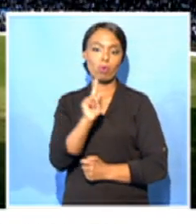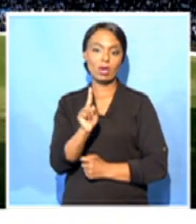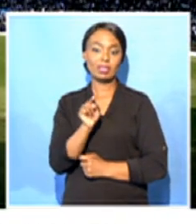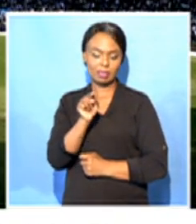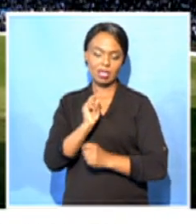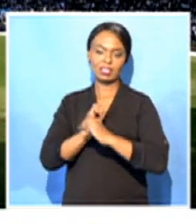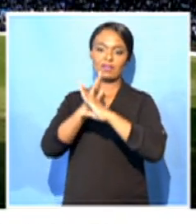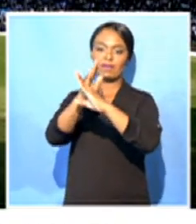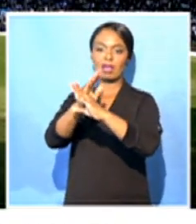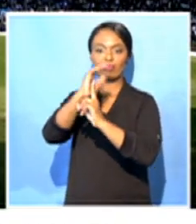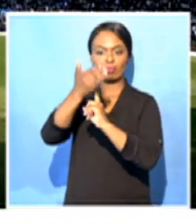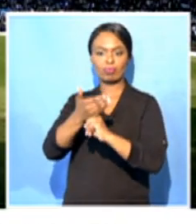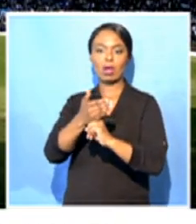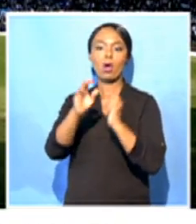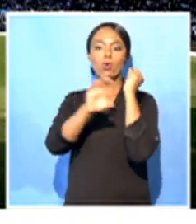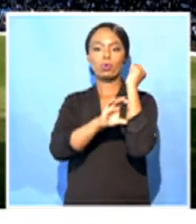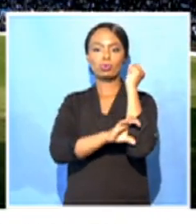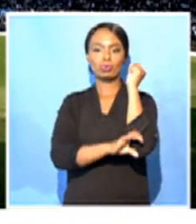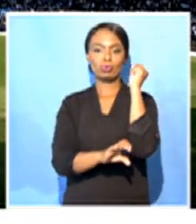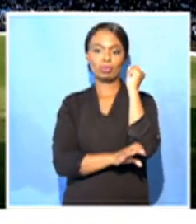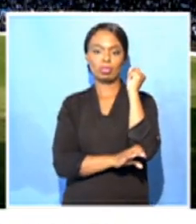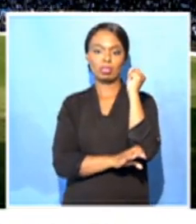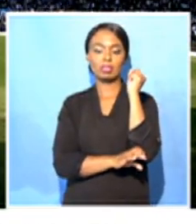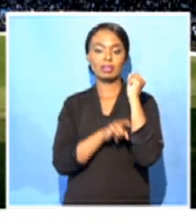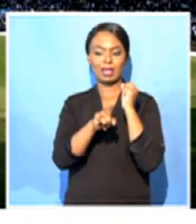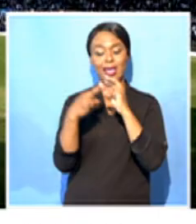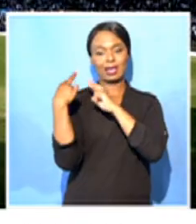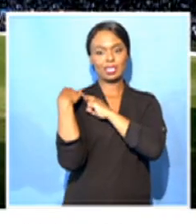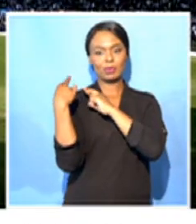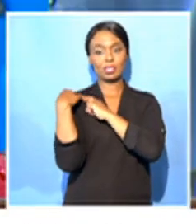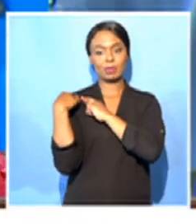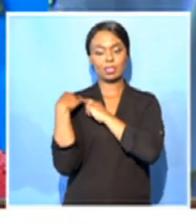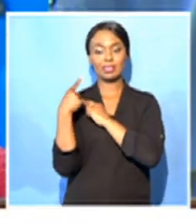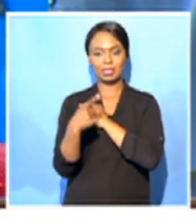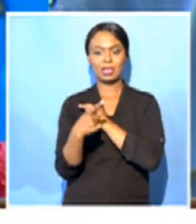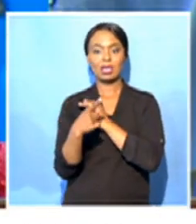Constitution, a responsibility that is not taken lightly.